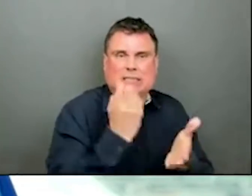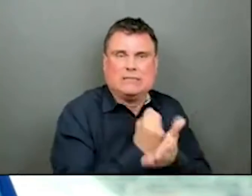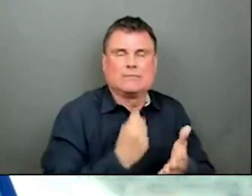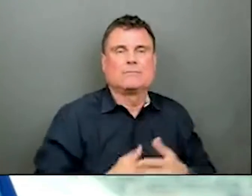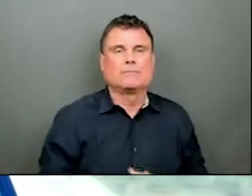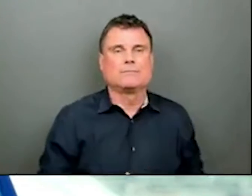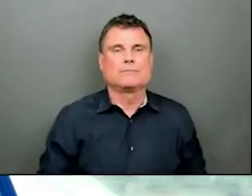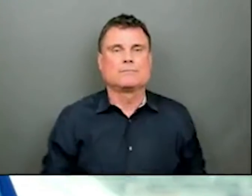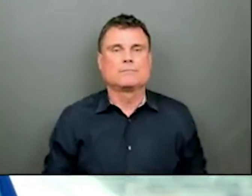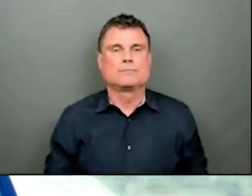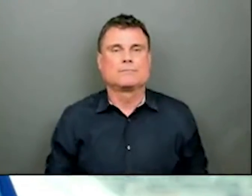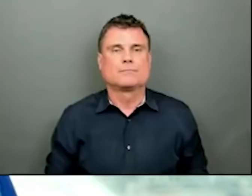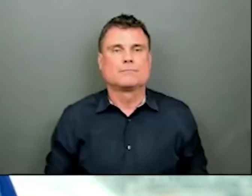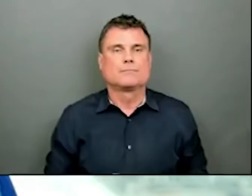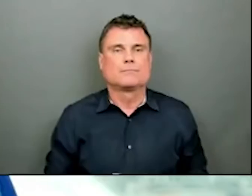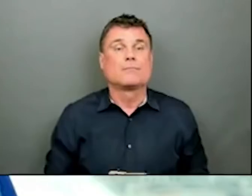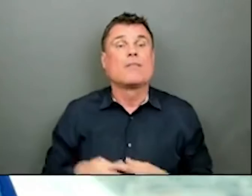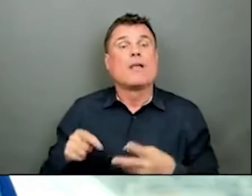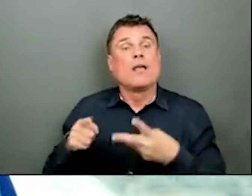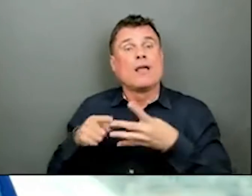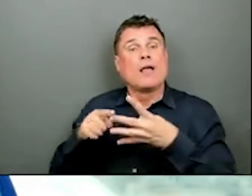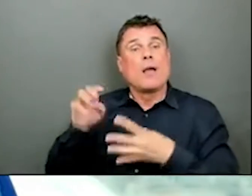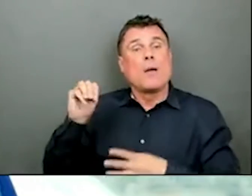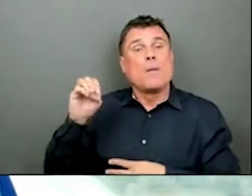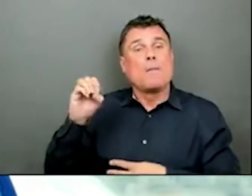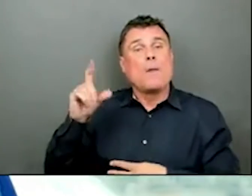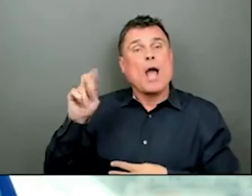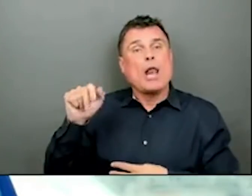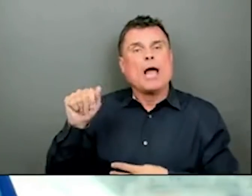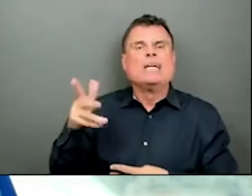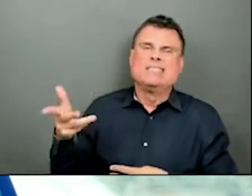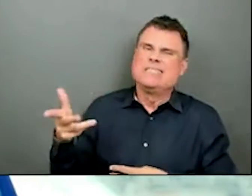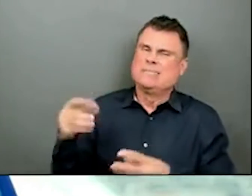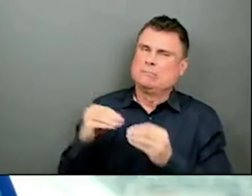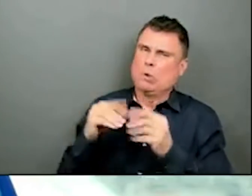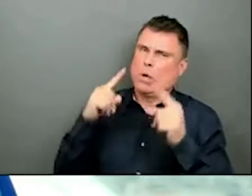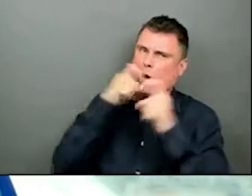part of it. The Moderna question has made it more difficult for us, but in general,